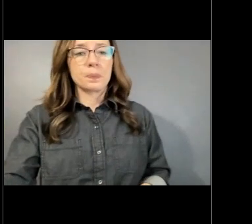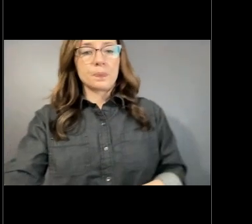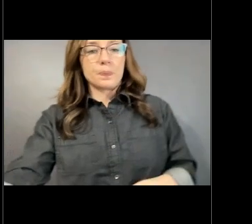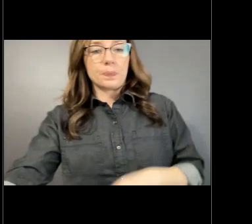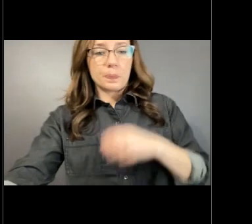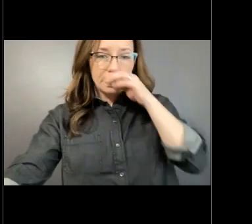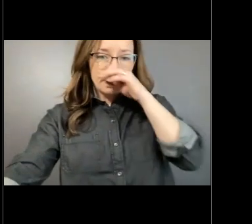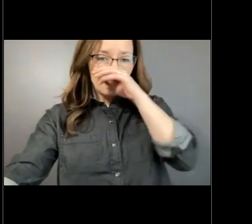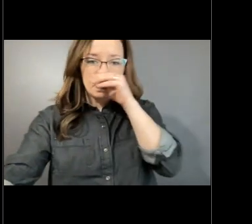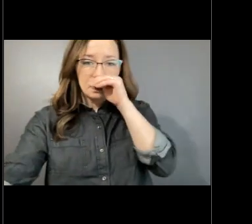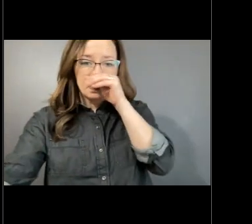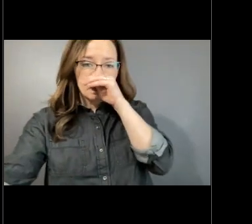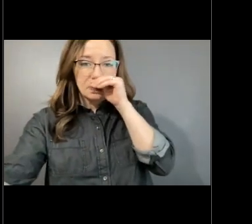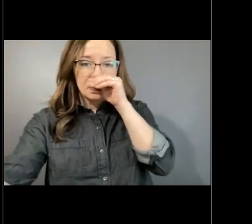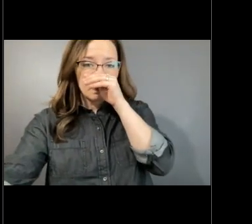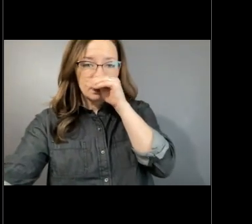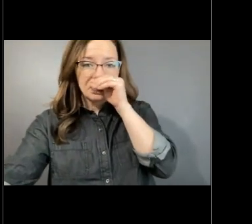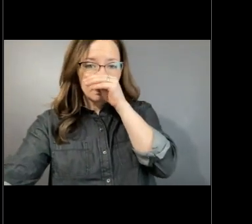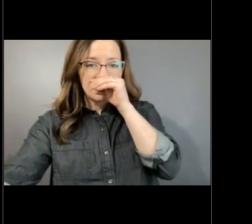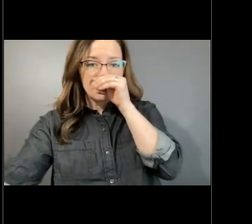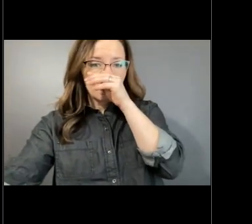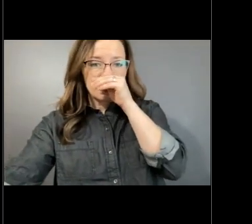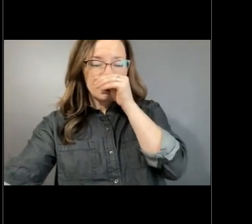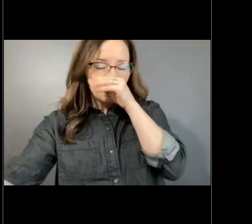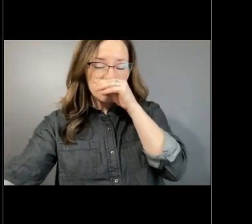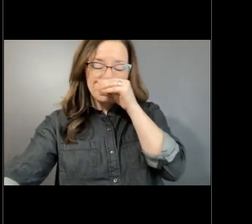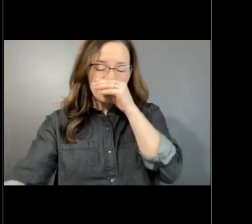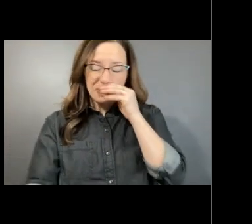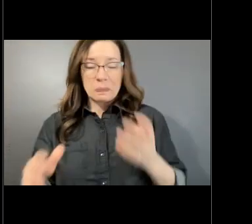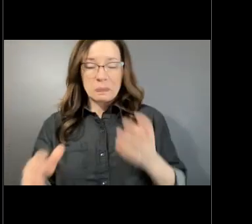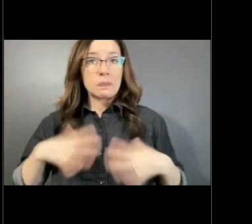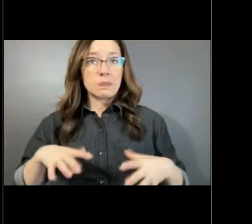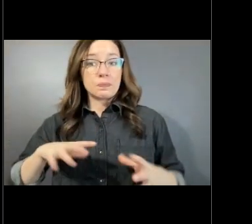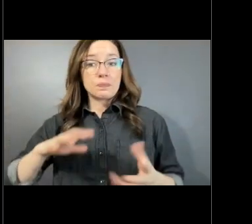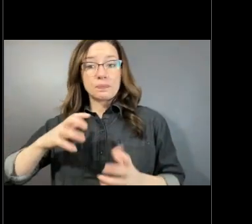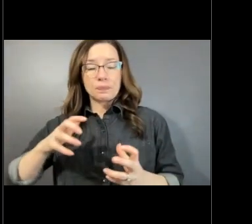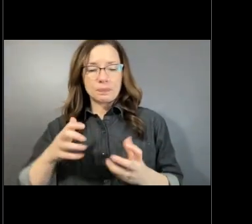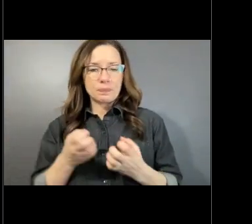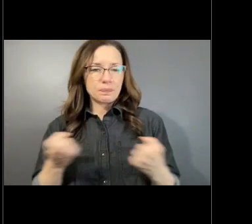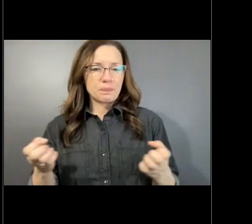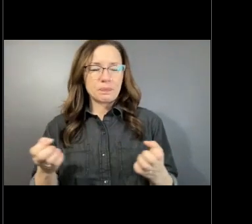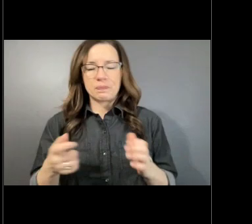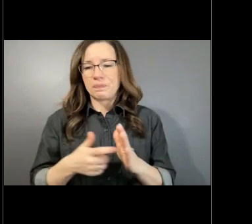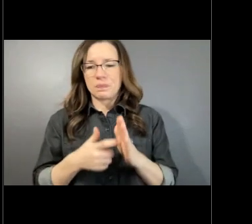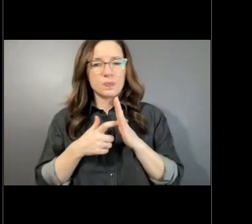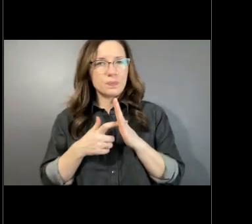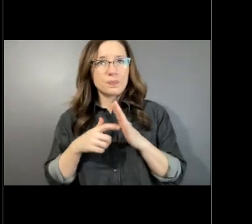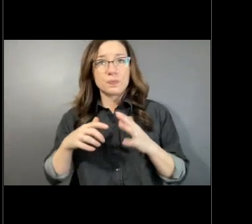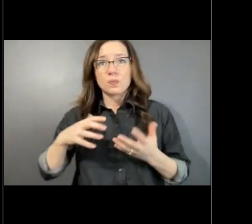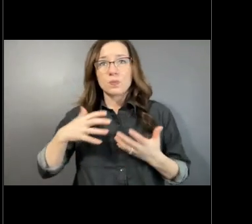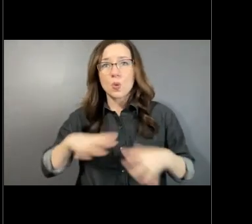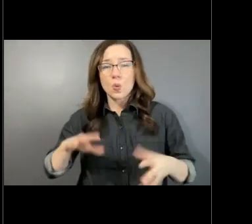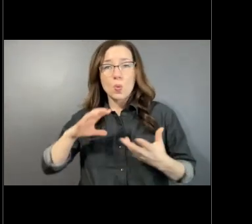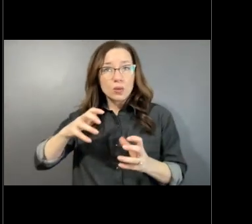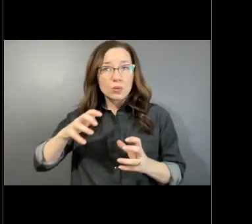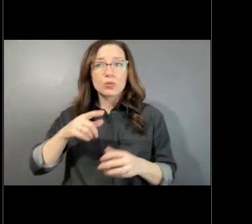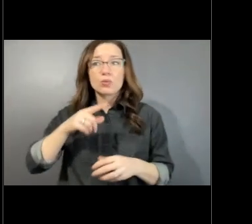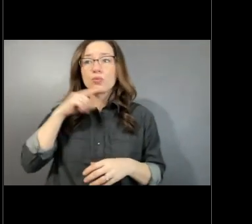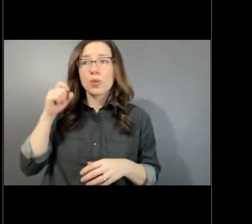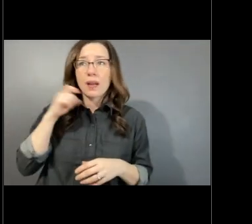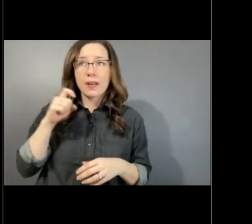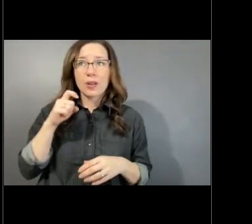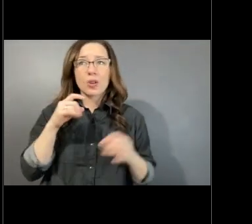Laundry equipment. The guidelines do not require washers and dryers in individual